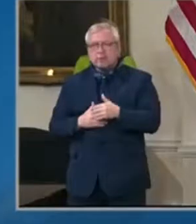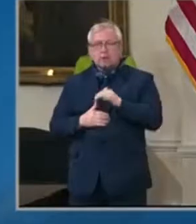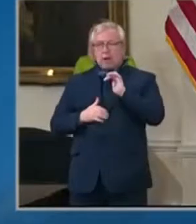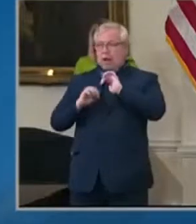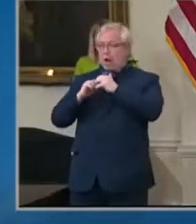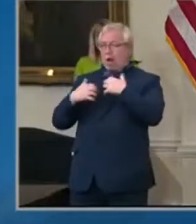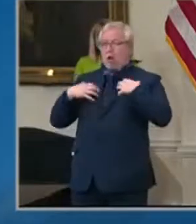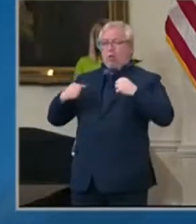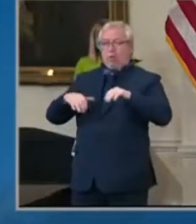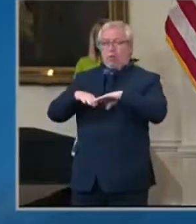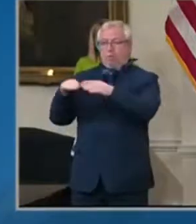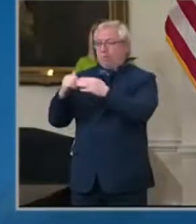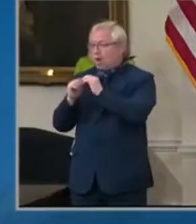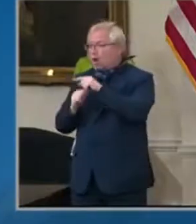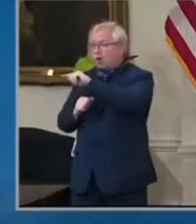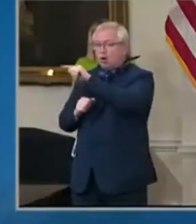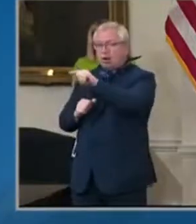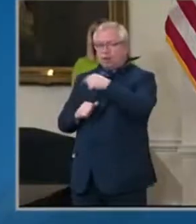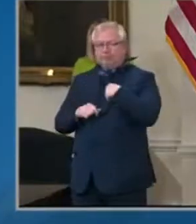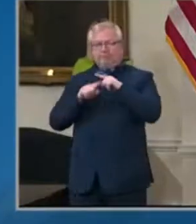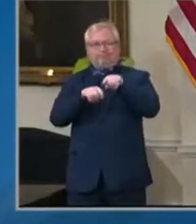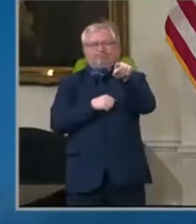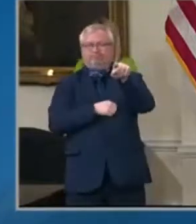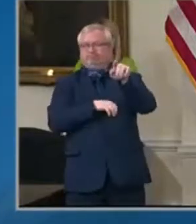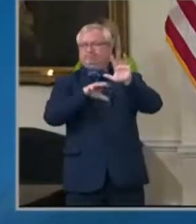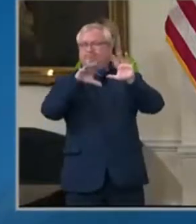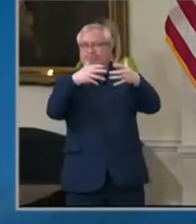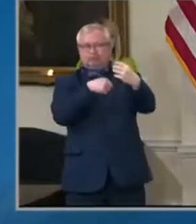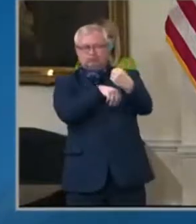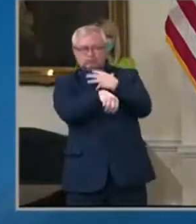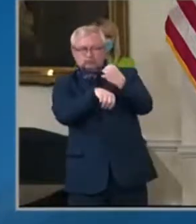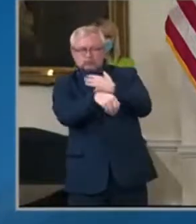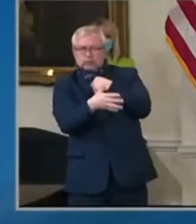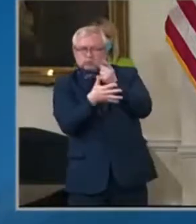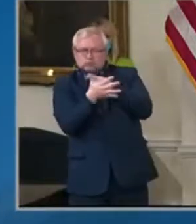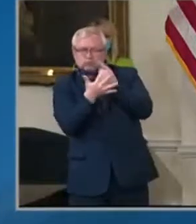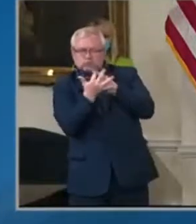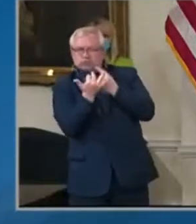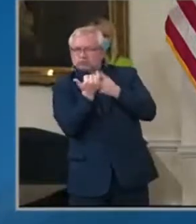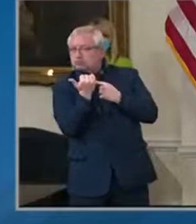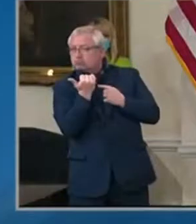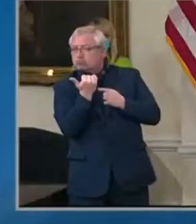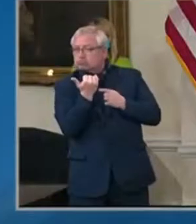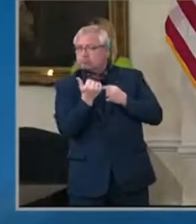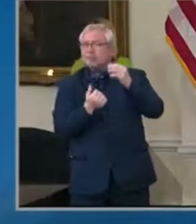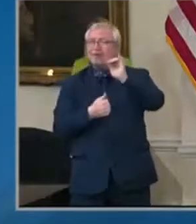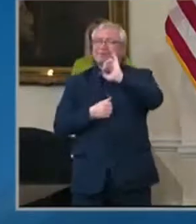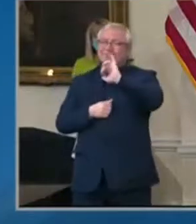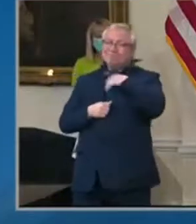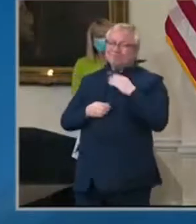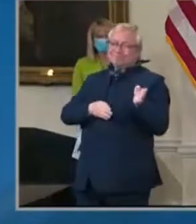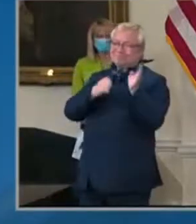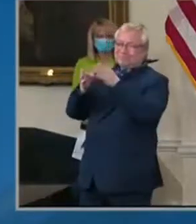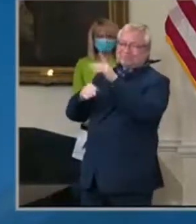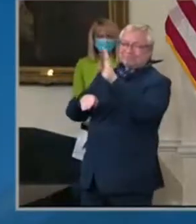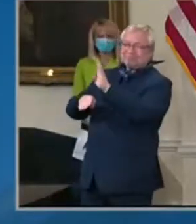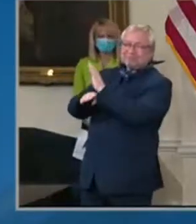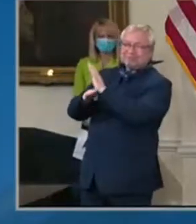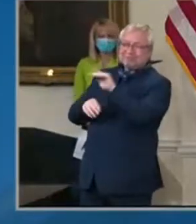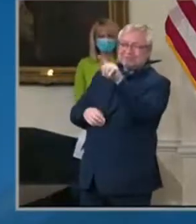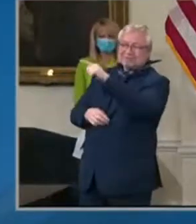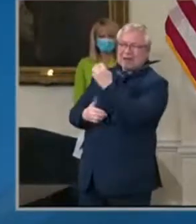their advice and also on the advice of some additional business and economic